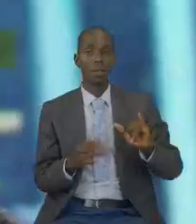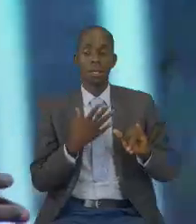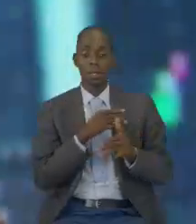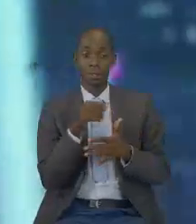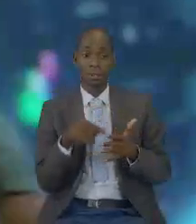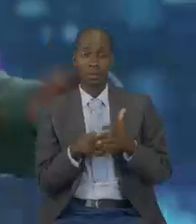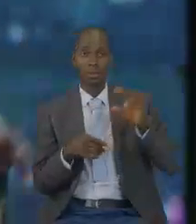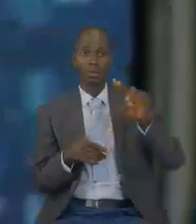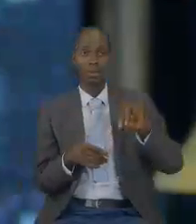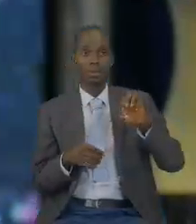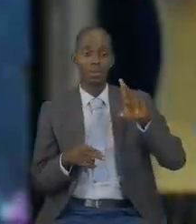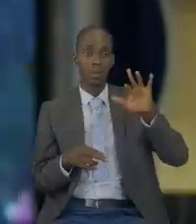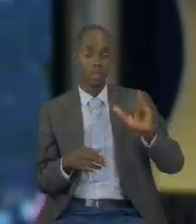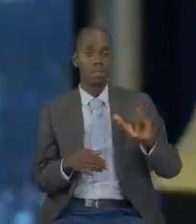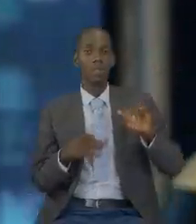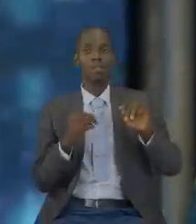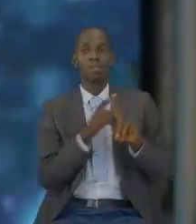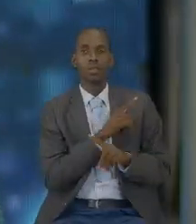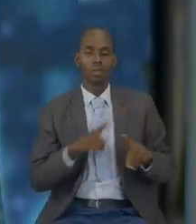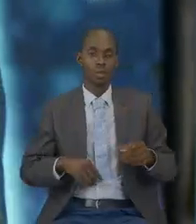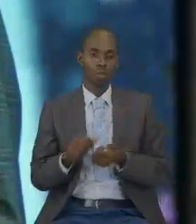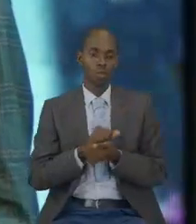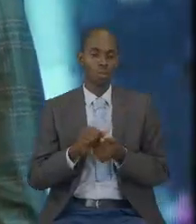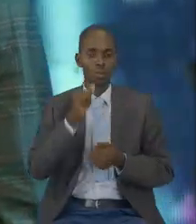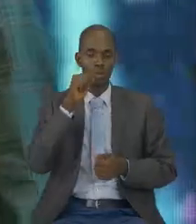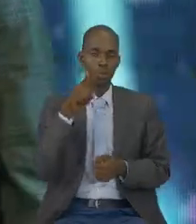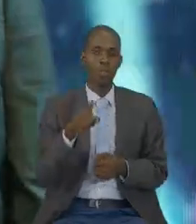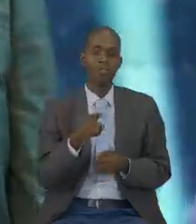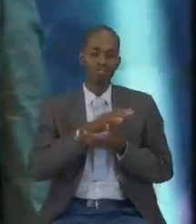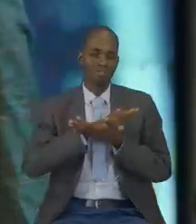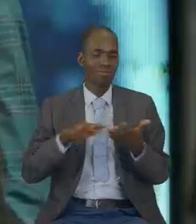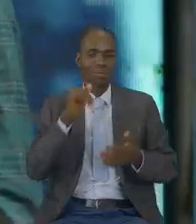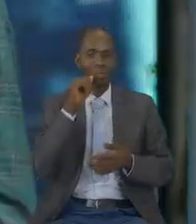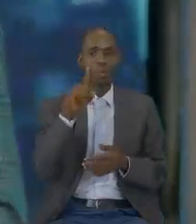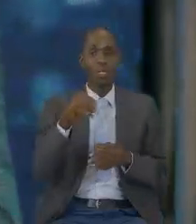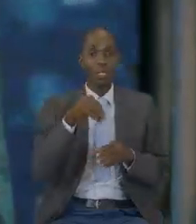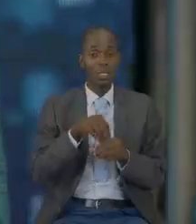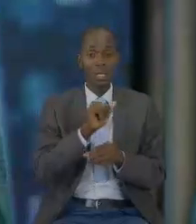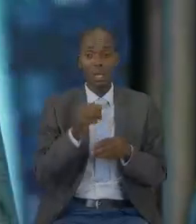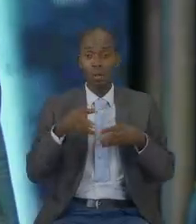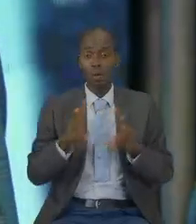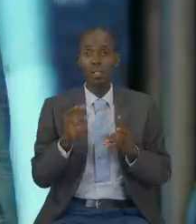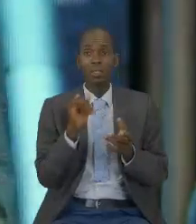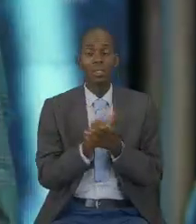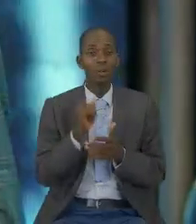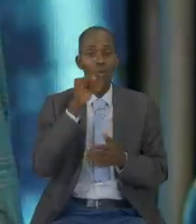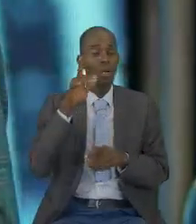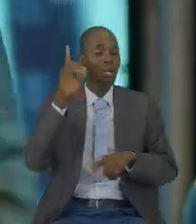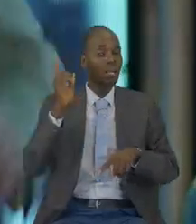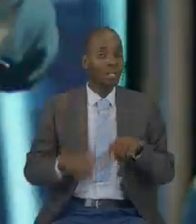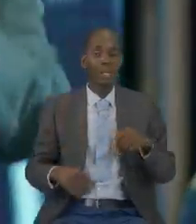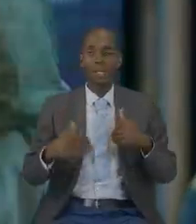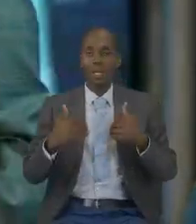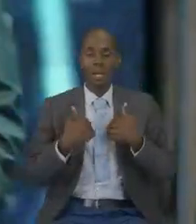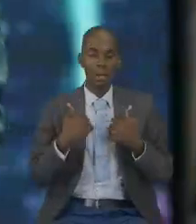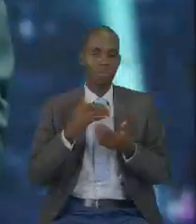mercy, the Lord washed her, cleansed her in a way she couldn't have cleansed